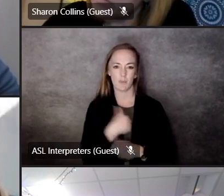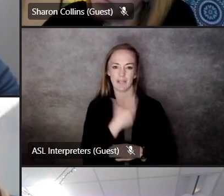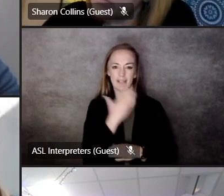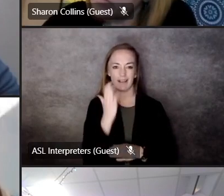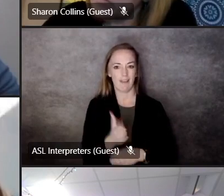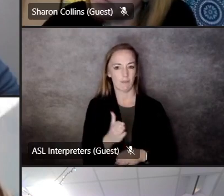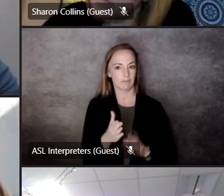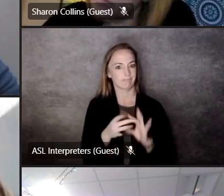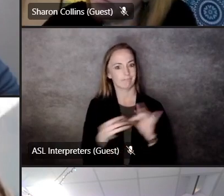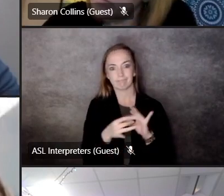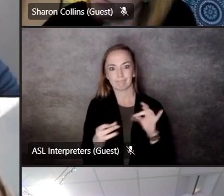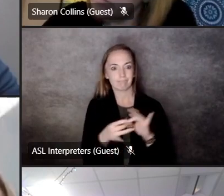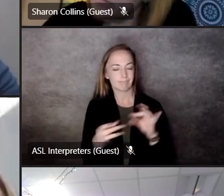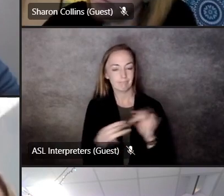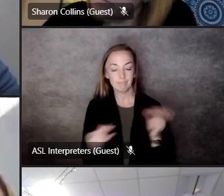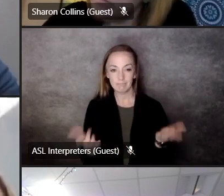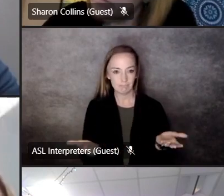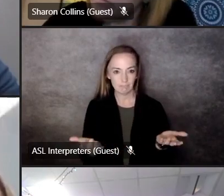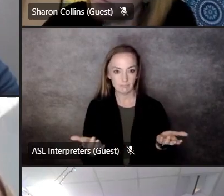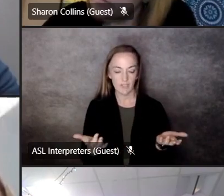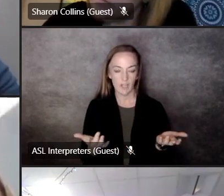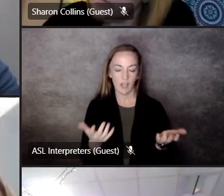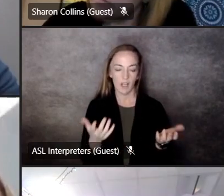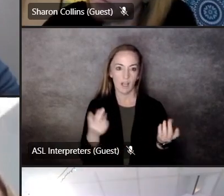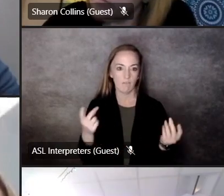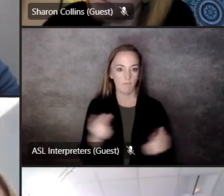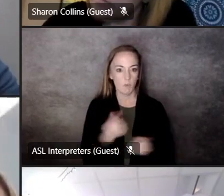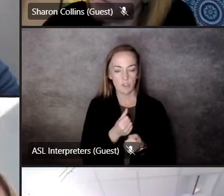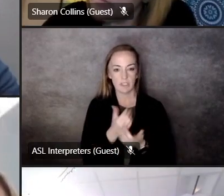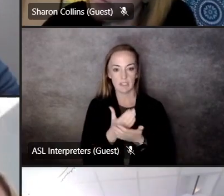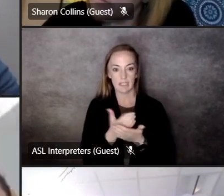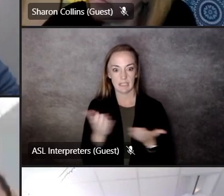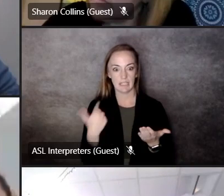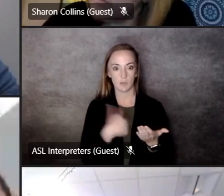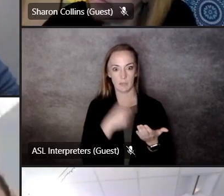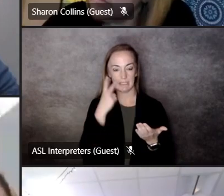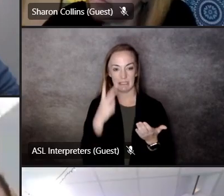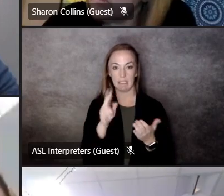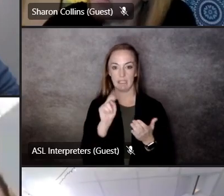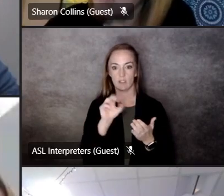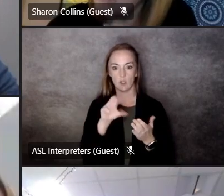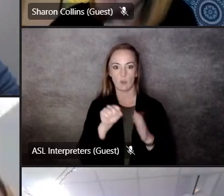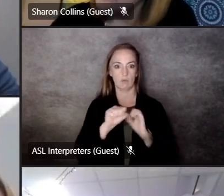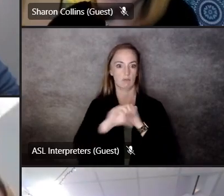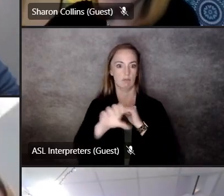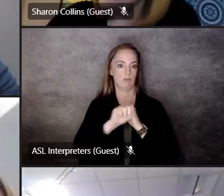unfortunately, the headlines that rule our day, sadly,